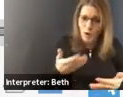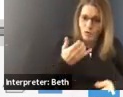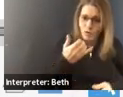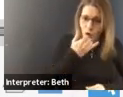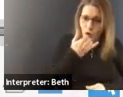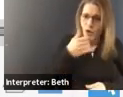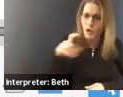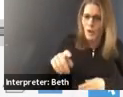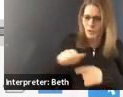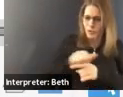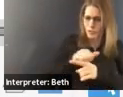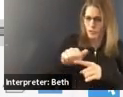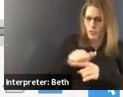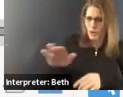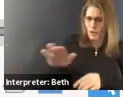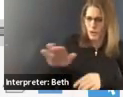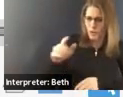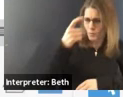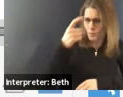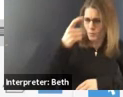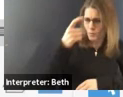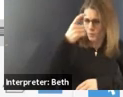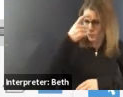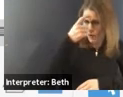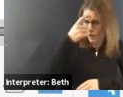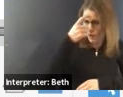you don't make that mistake again.